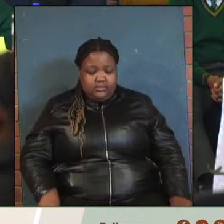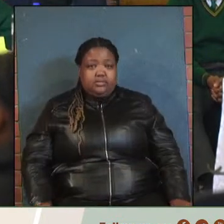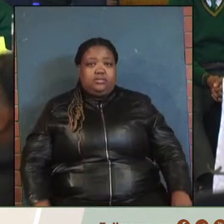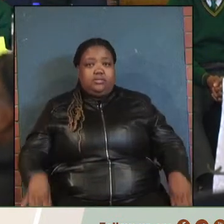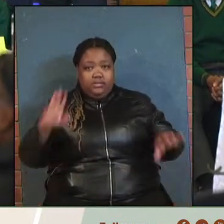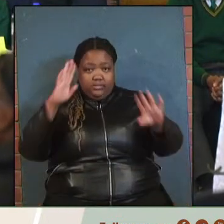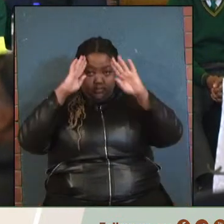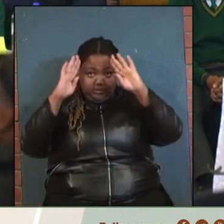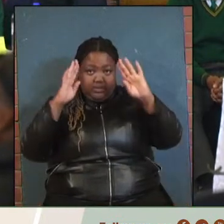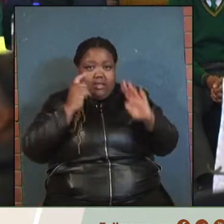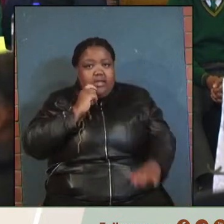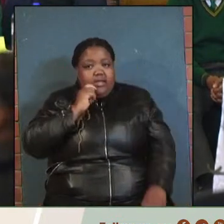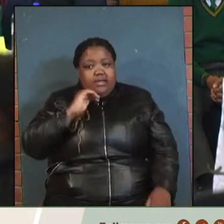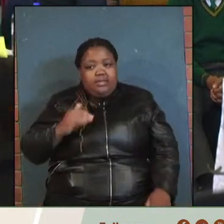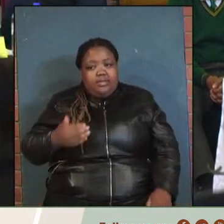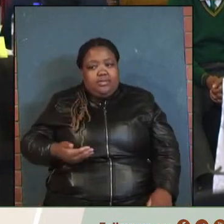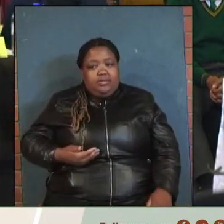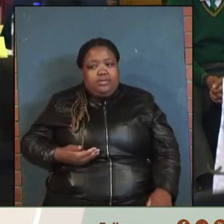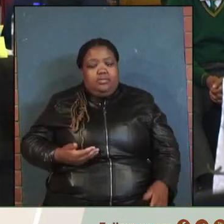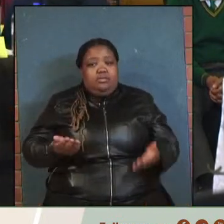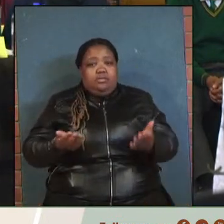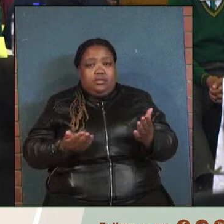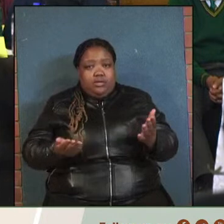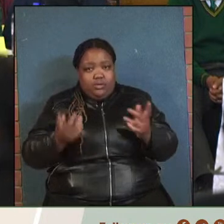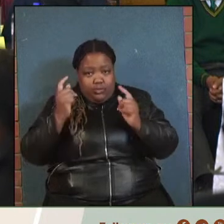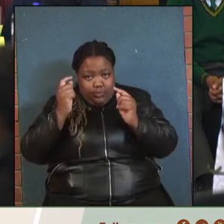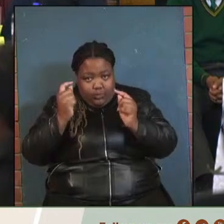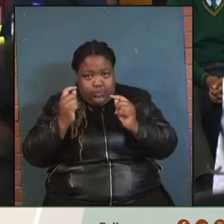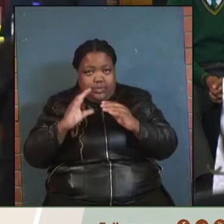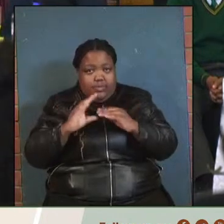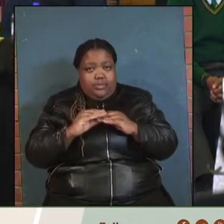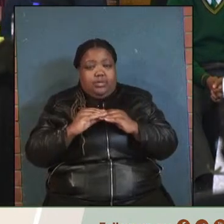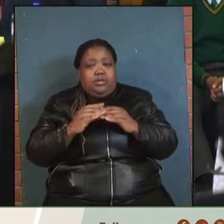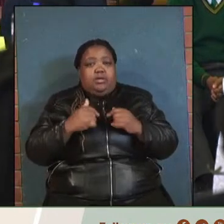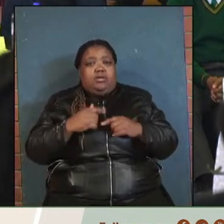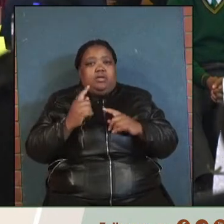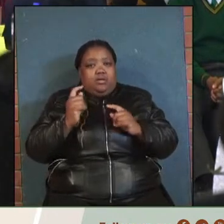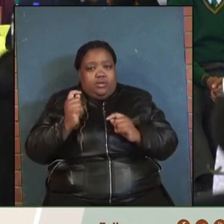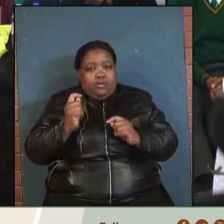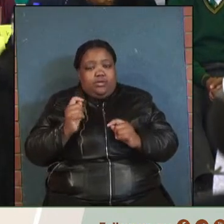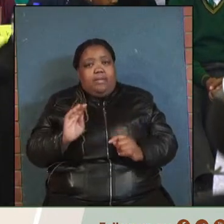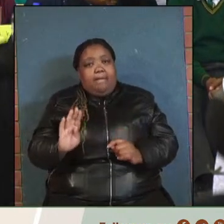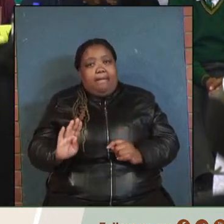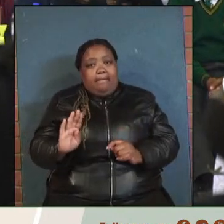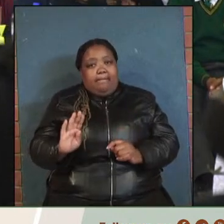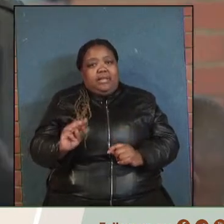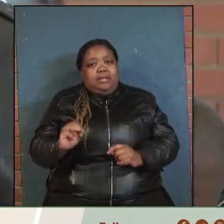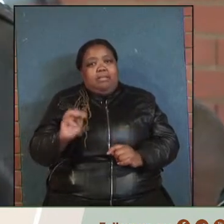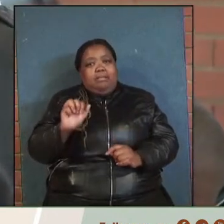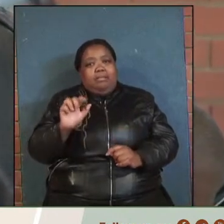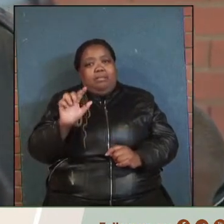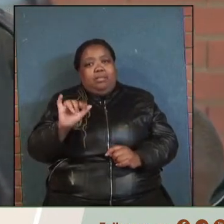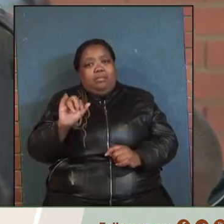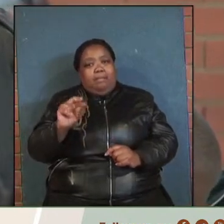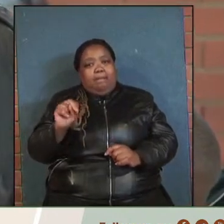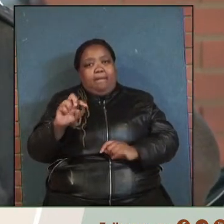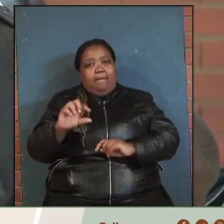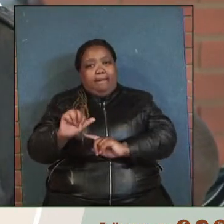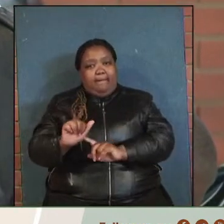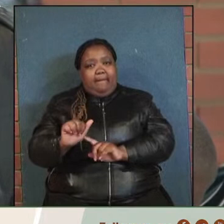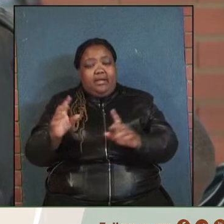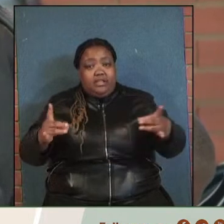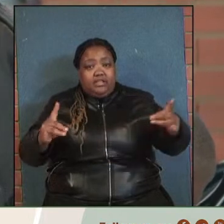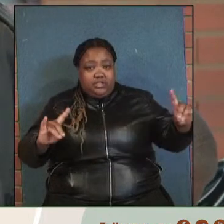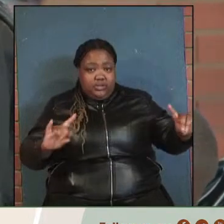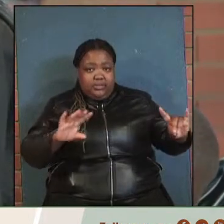Greetings, ladies and gentlemen, honorable members. I am Honorable B. Malinga, and I would actually like to ask the